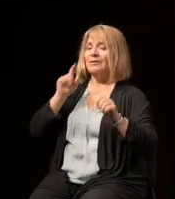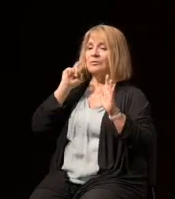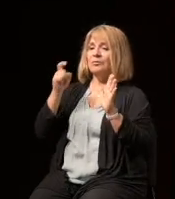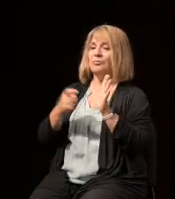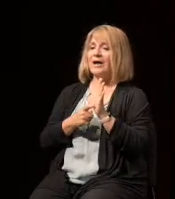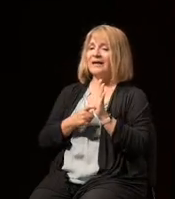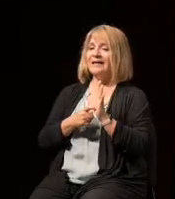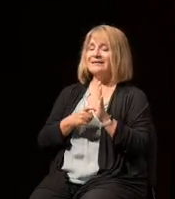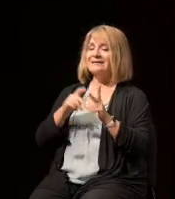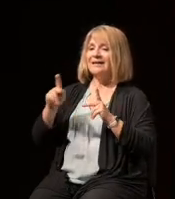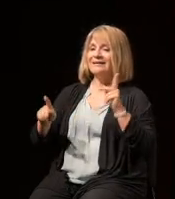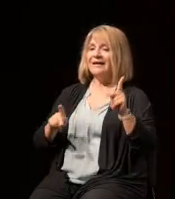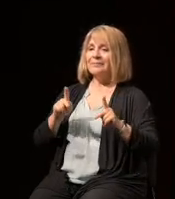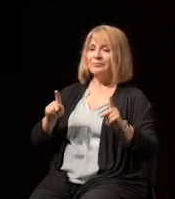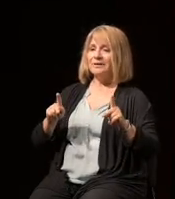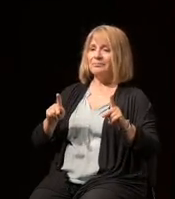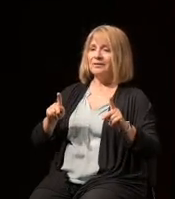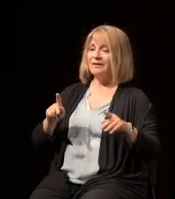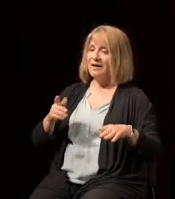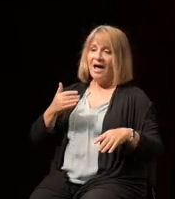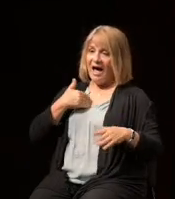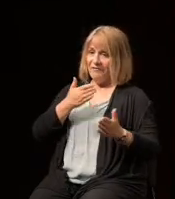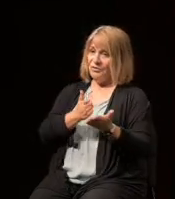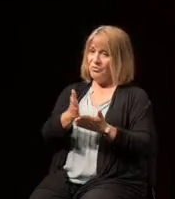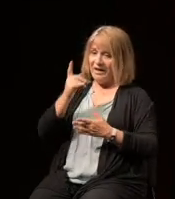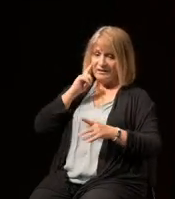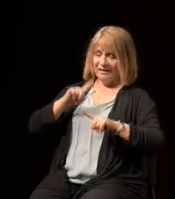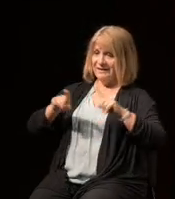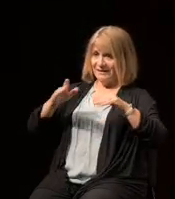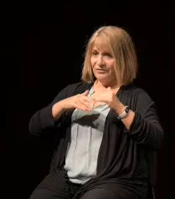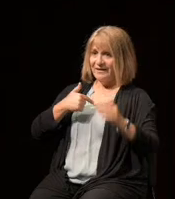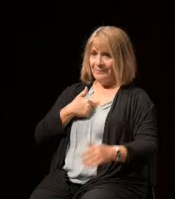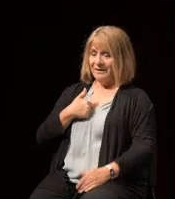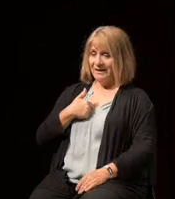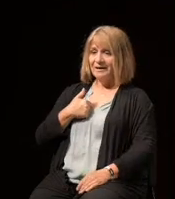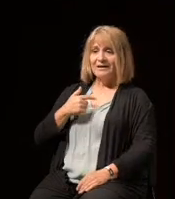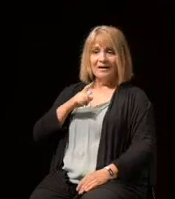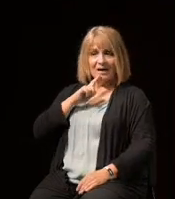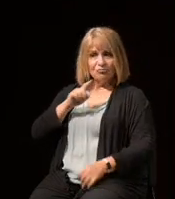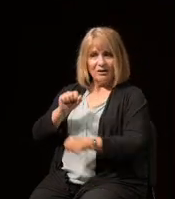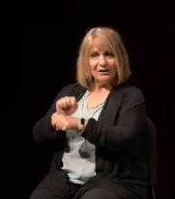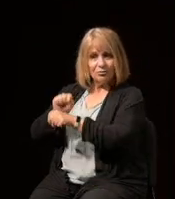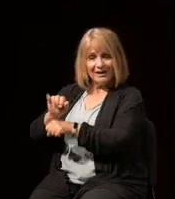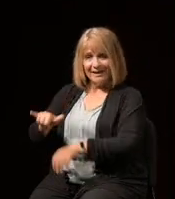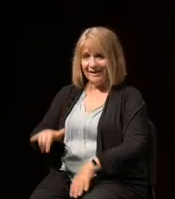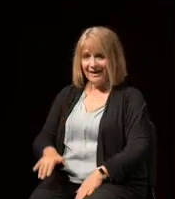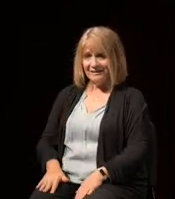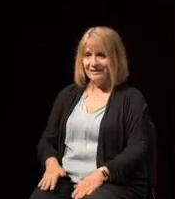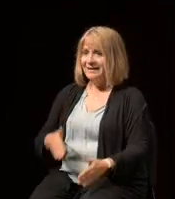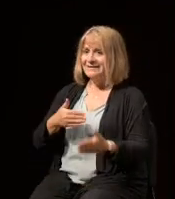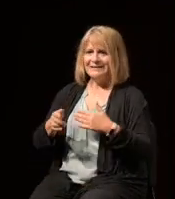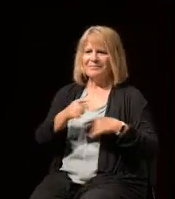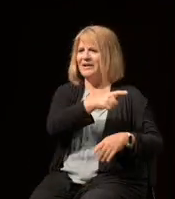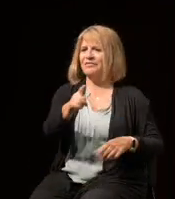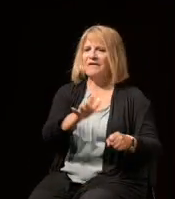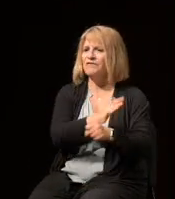are entitled to think differently than I do. I'm really working on that. No matter how wrong they are,